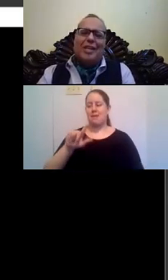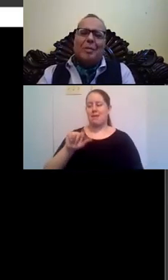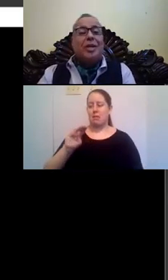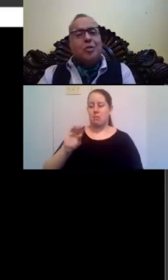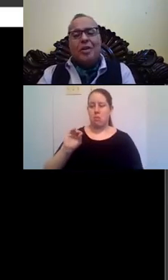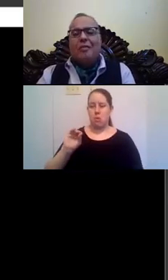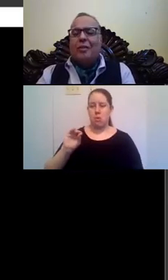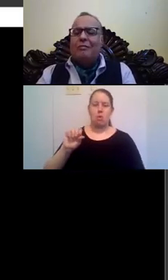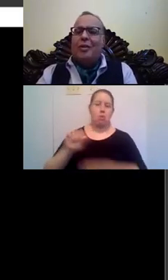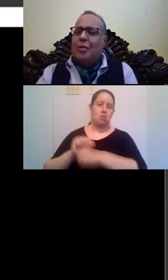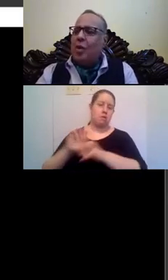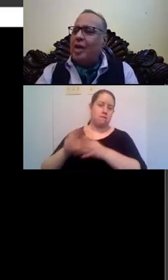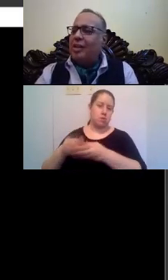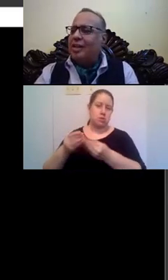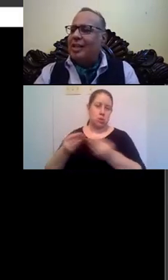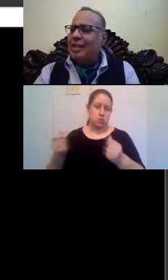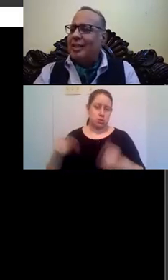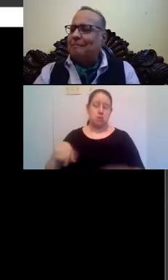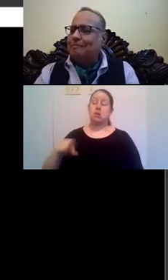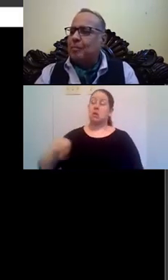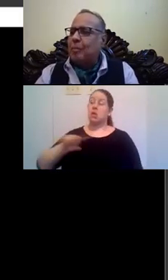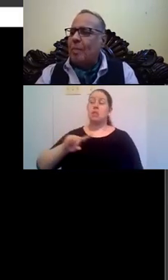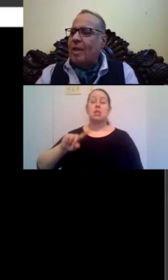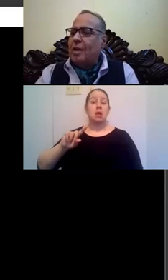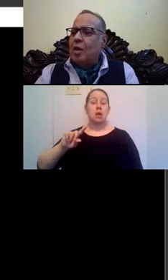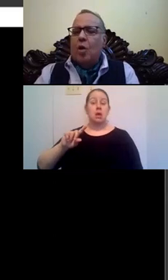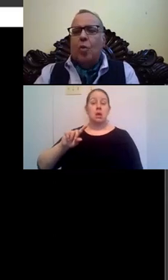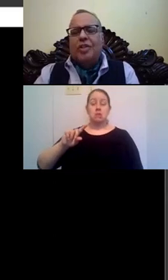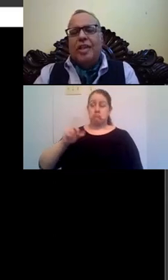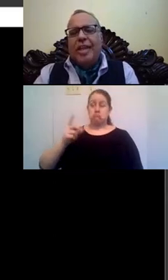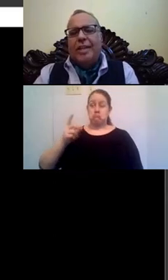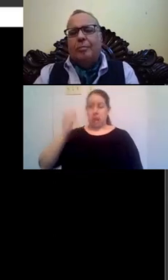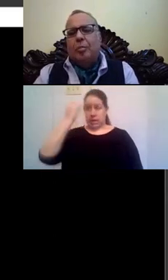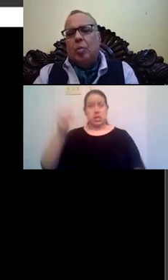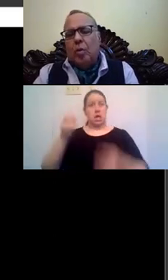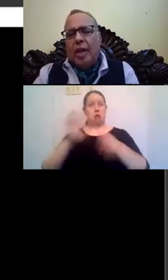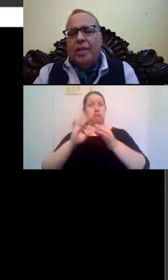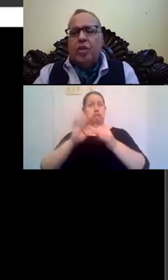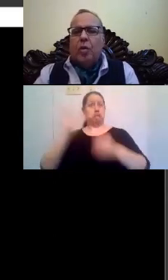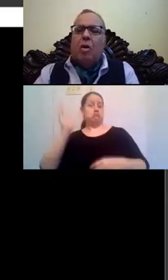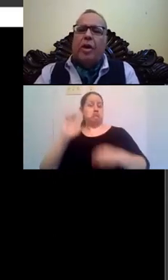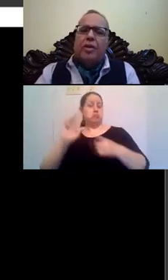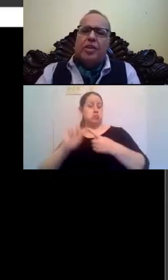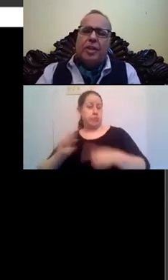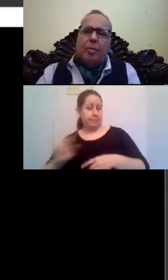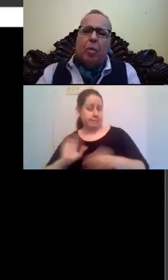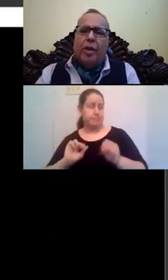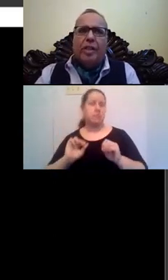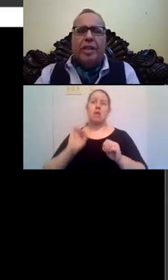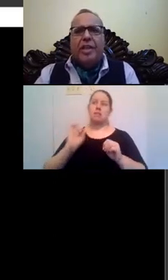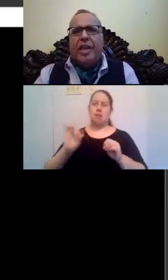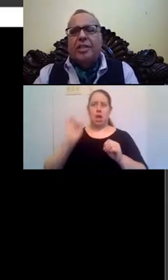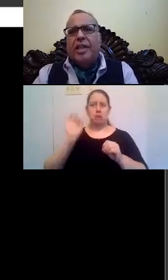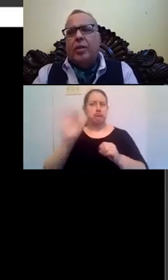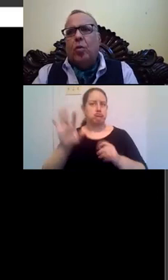Fortunately, the pitch went very, very well, which then led to a partnership. One